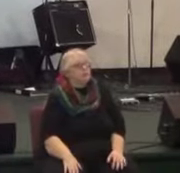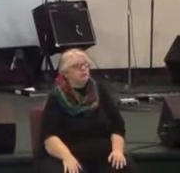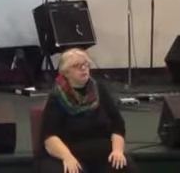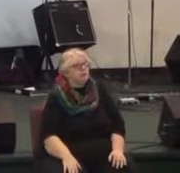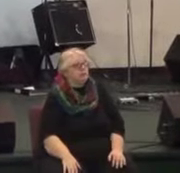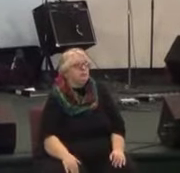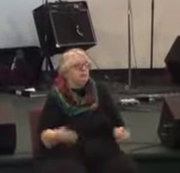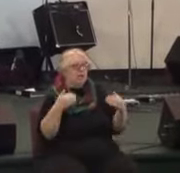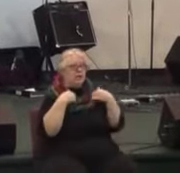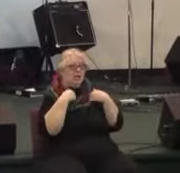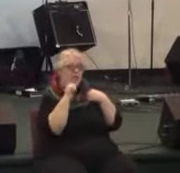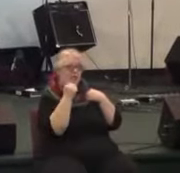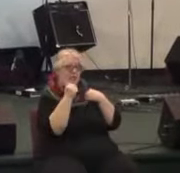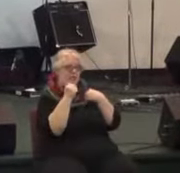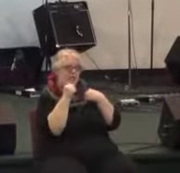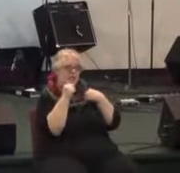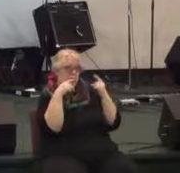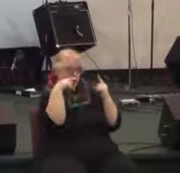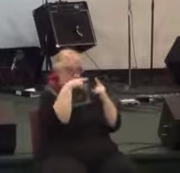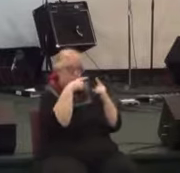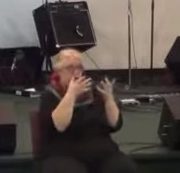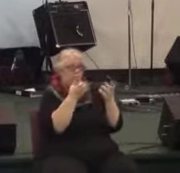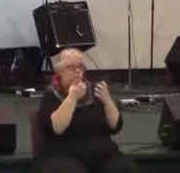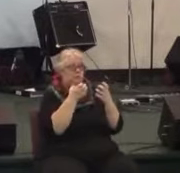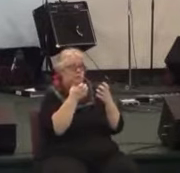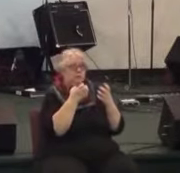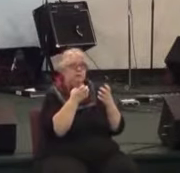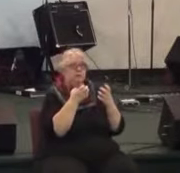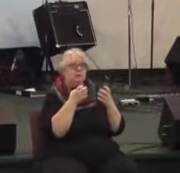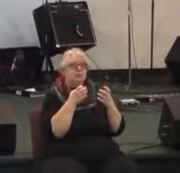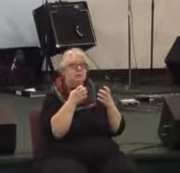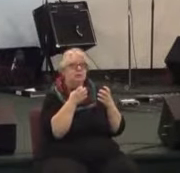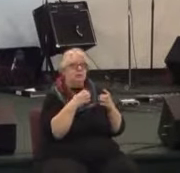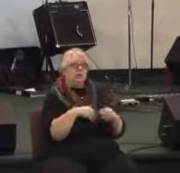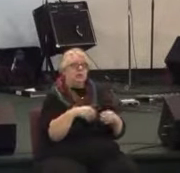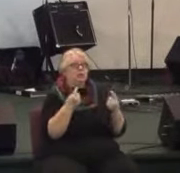want to make, and I'll try not to go on to 4 o'clock.